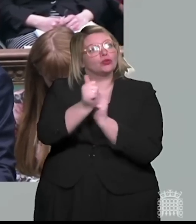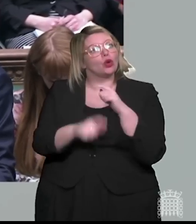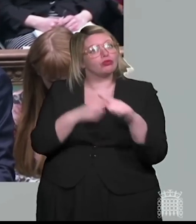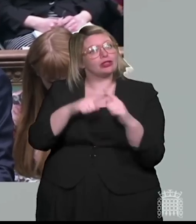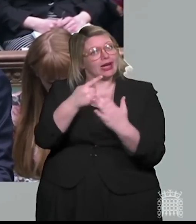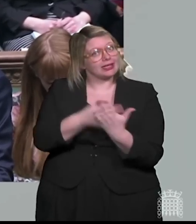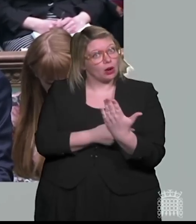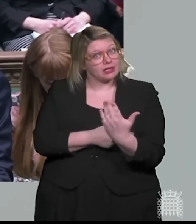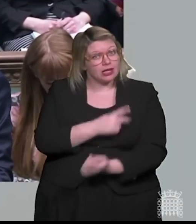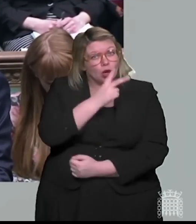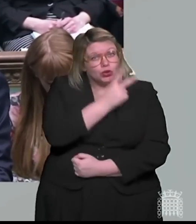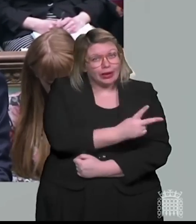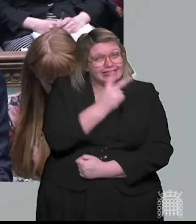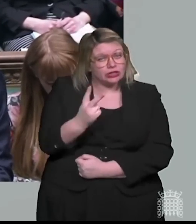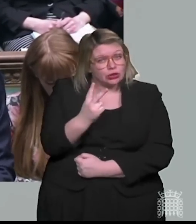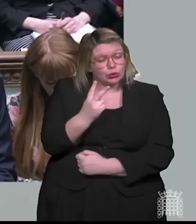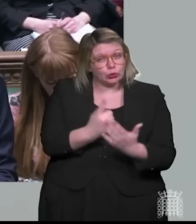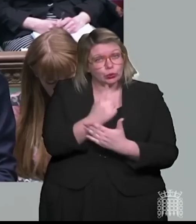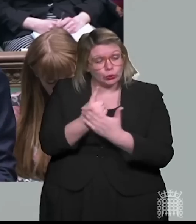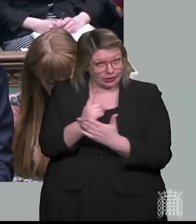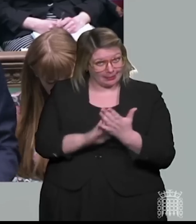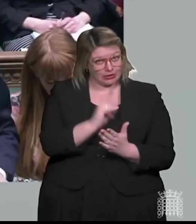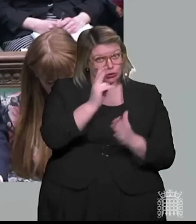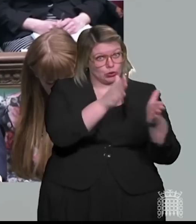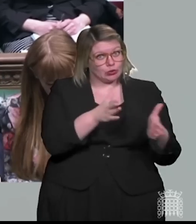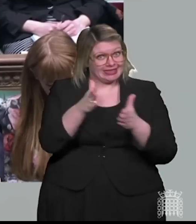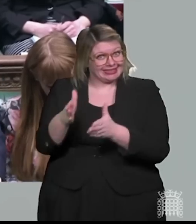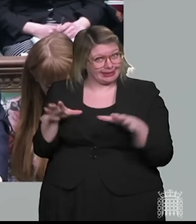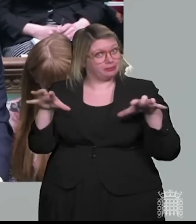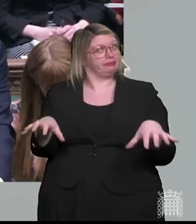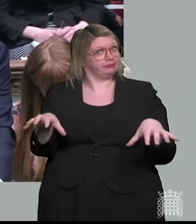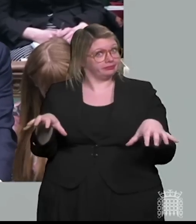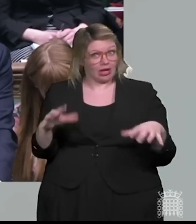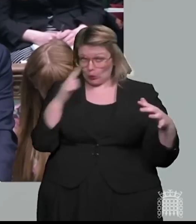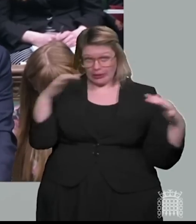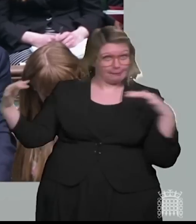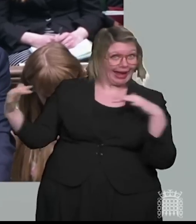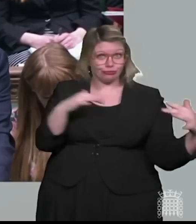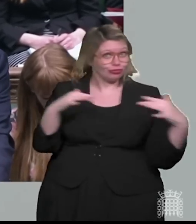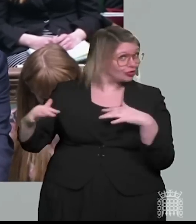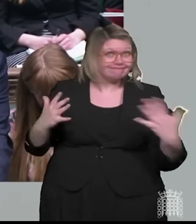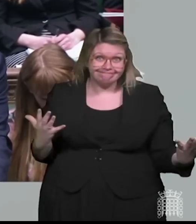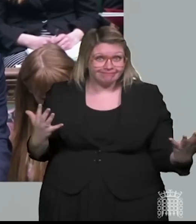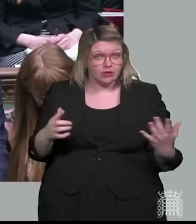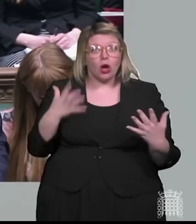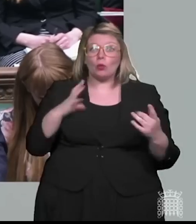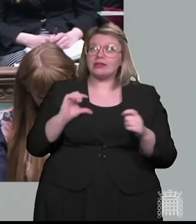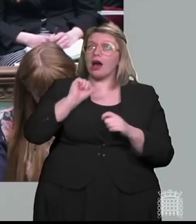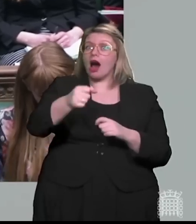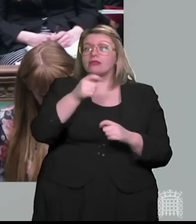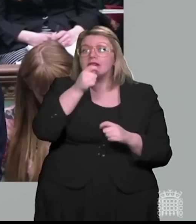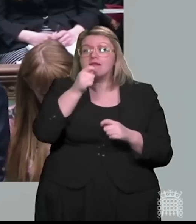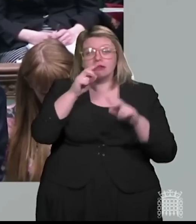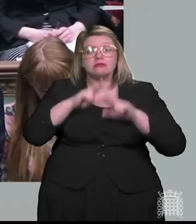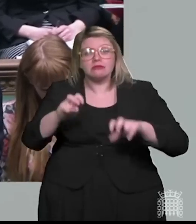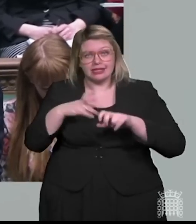policy, 22. That's 2 teams. You've got a game. But if he wants the post-max analysis, he'll